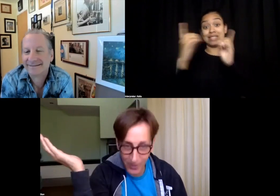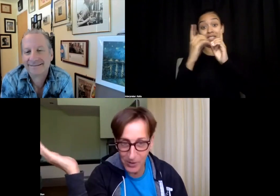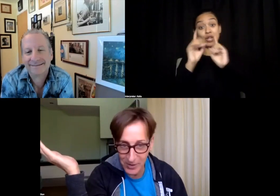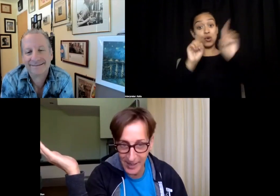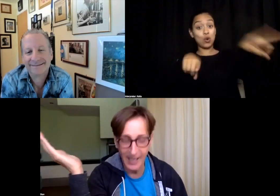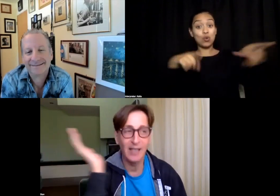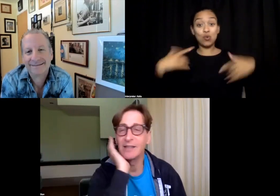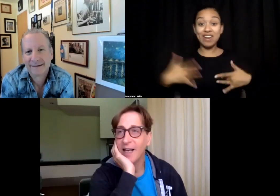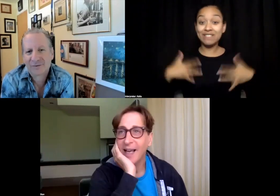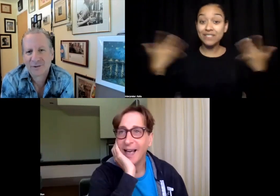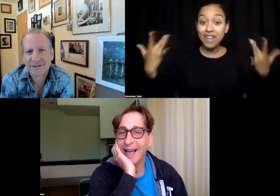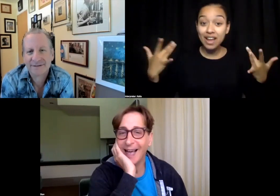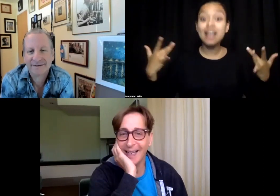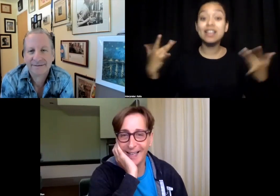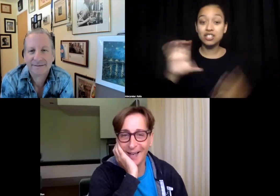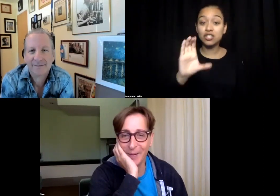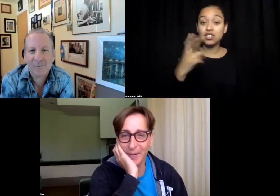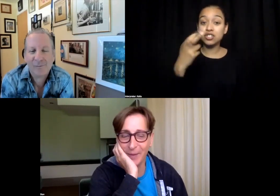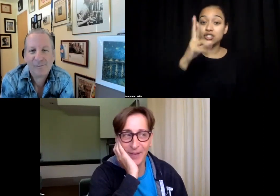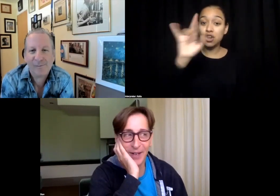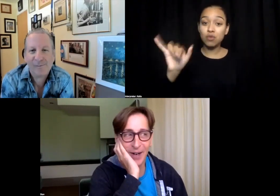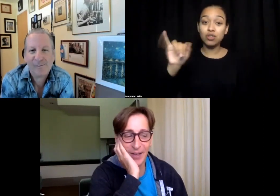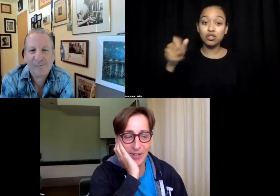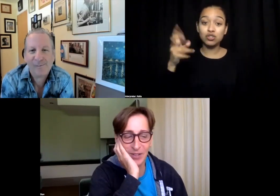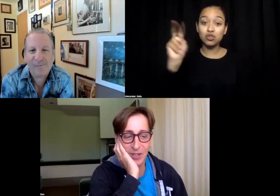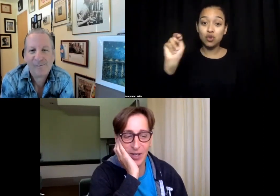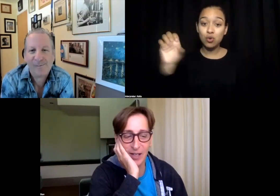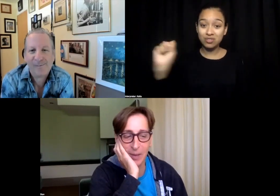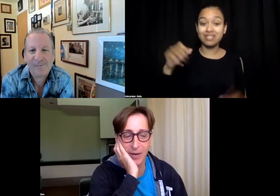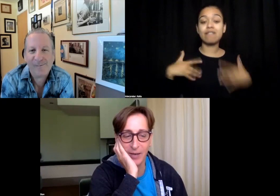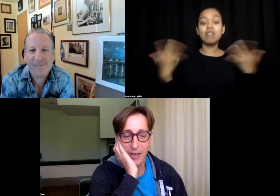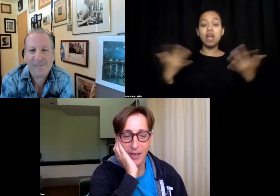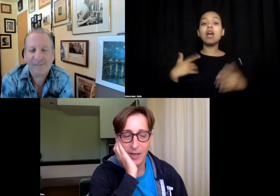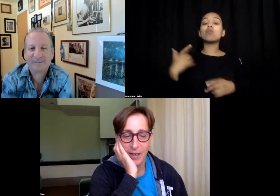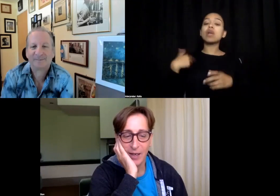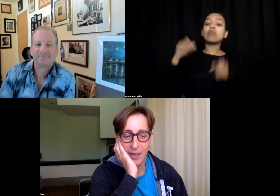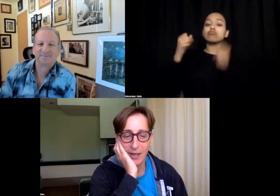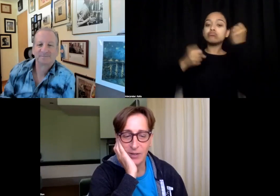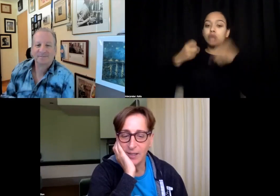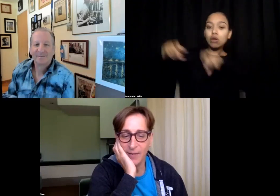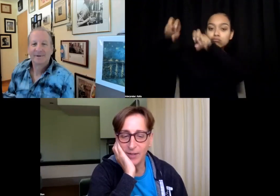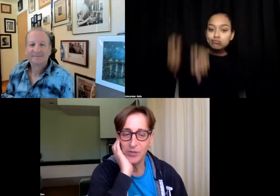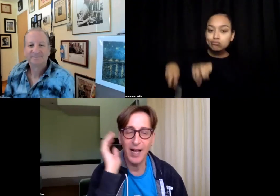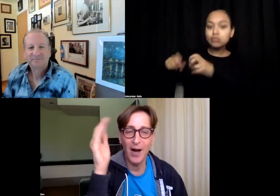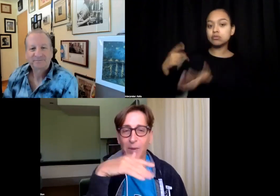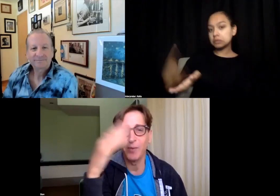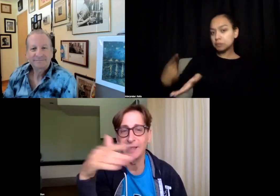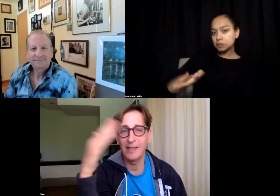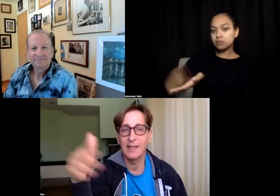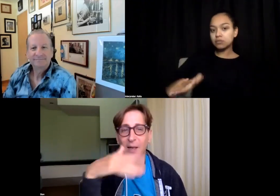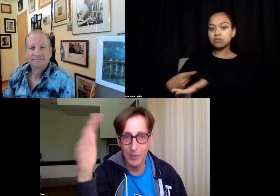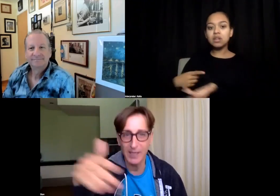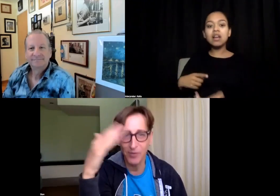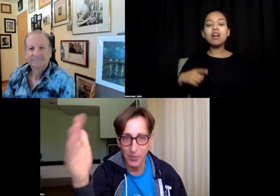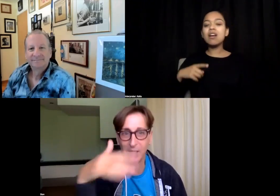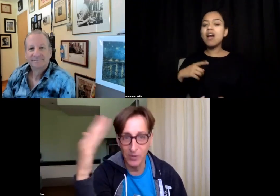Of course you say yes. Of course. And we're in the car, and she's talking about, she never understood how we write